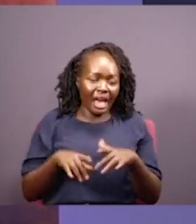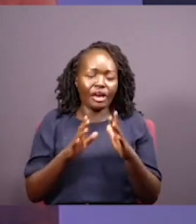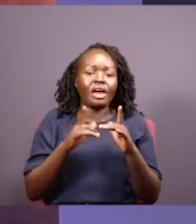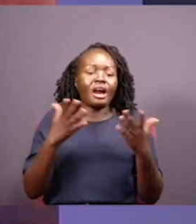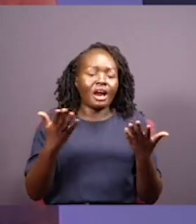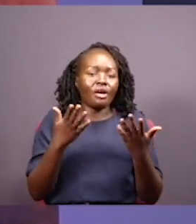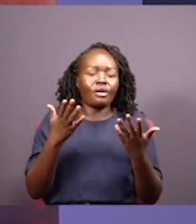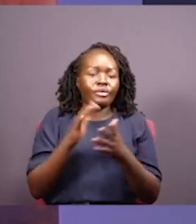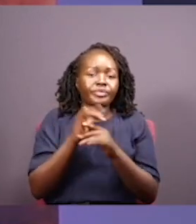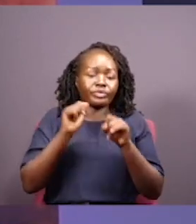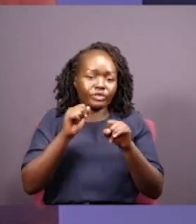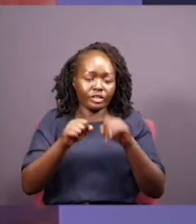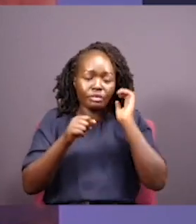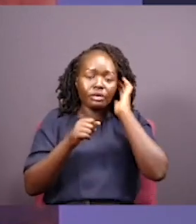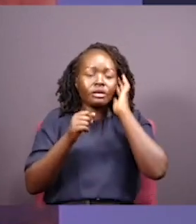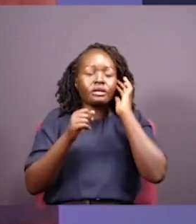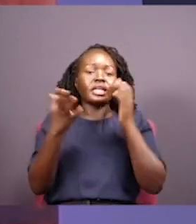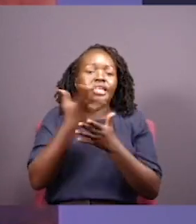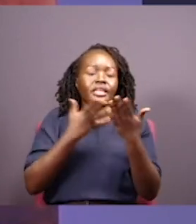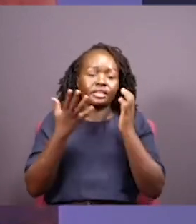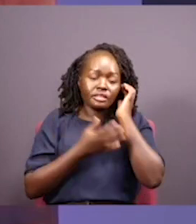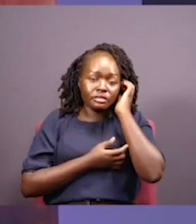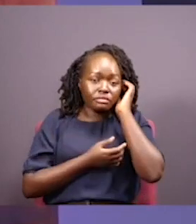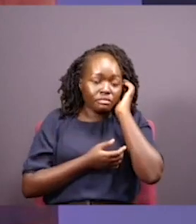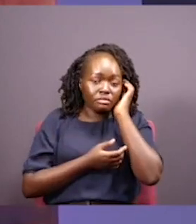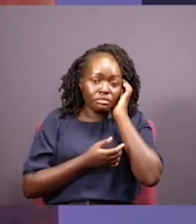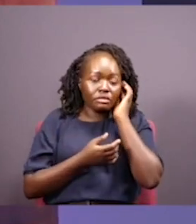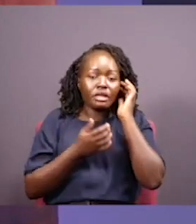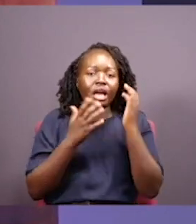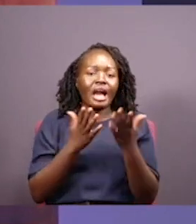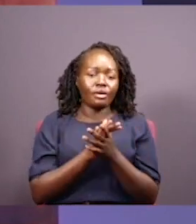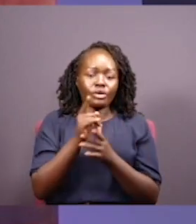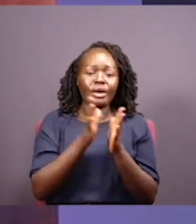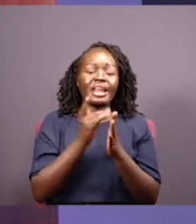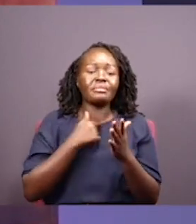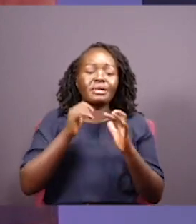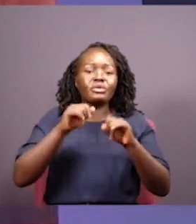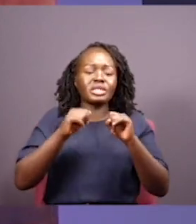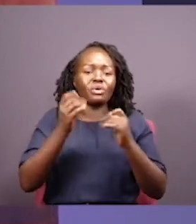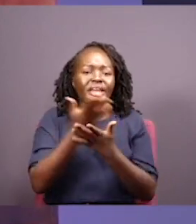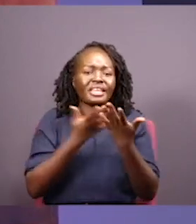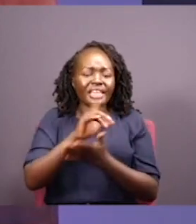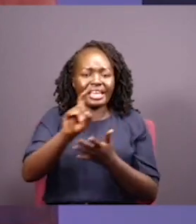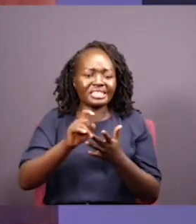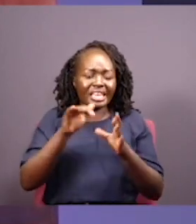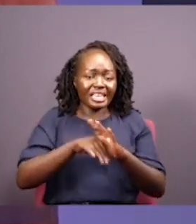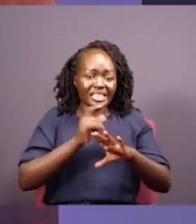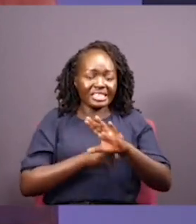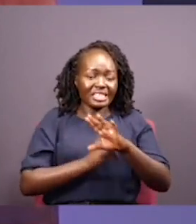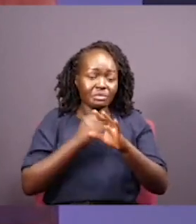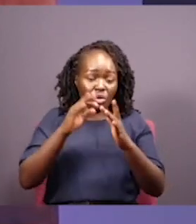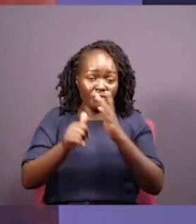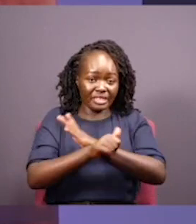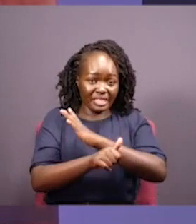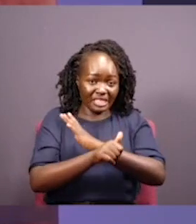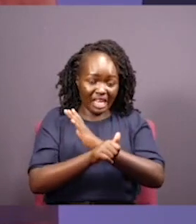to engage. How are you and I supposed to engage in the midst of the dangers that